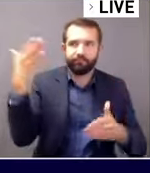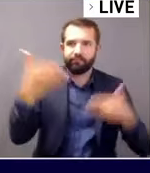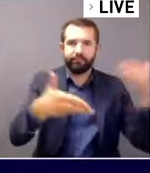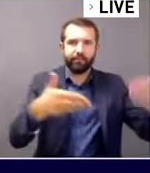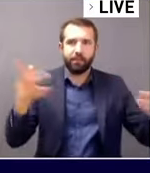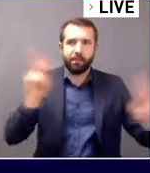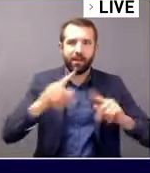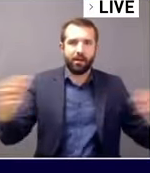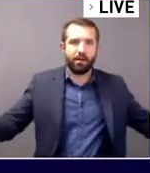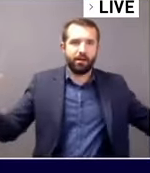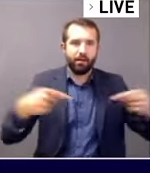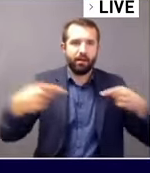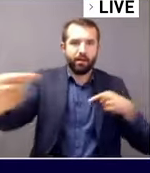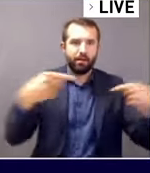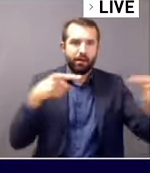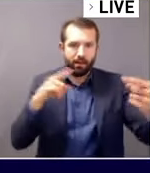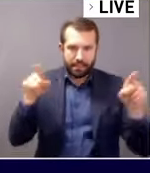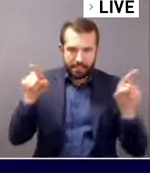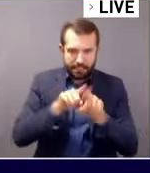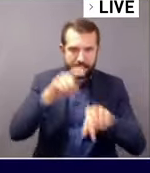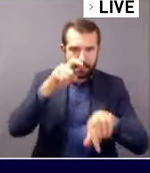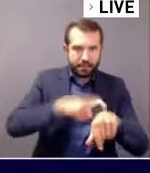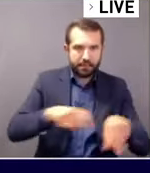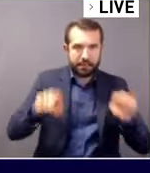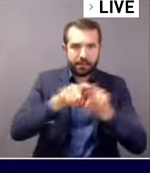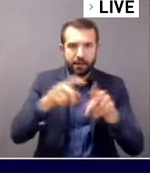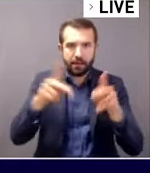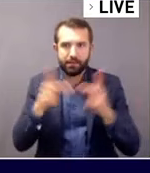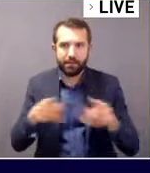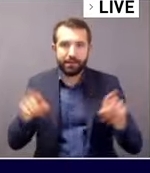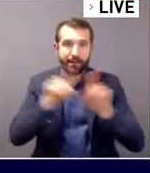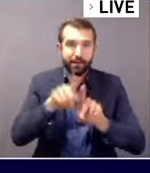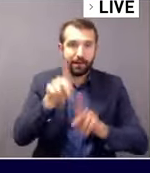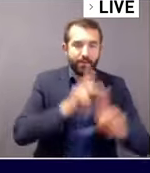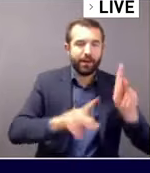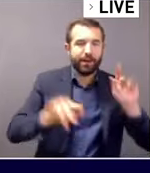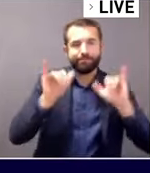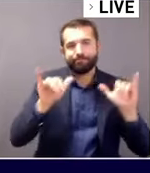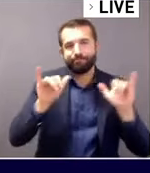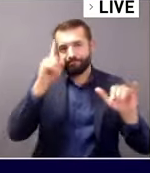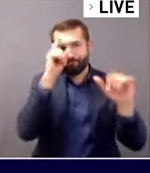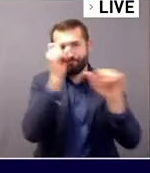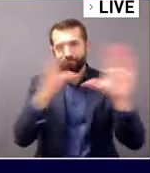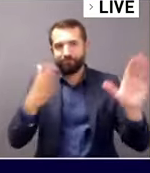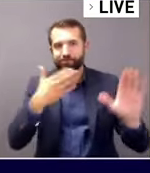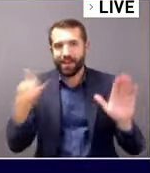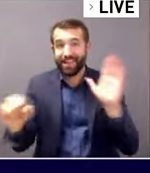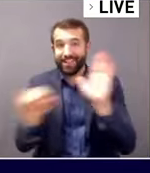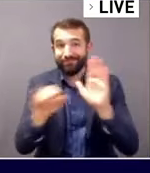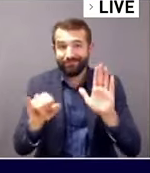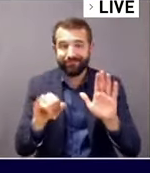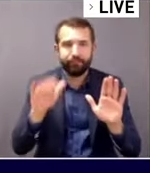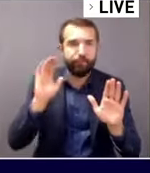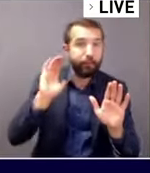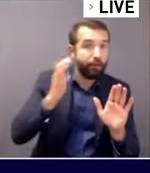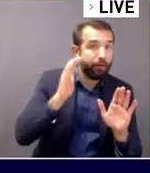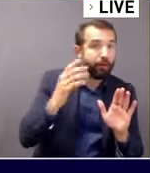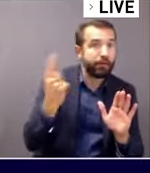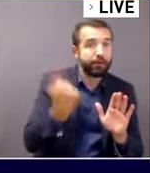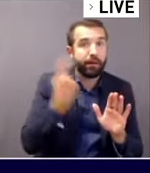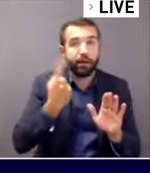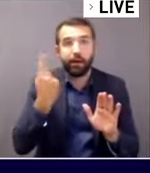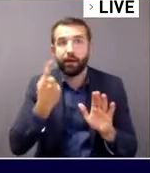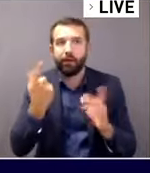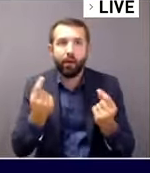time, in the same place, with the same people, that clues us in that there might be something going